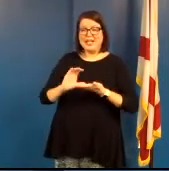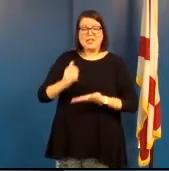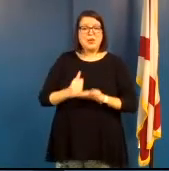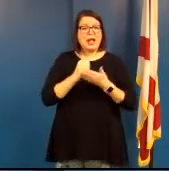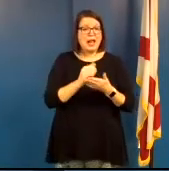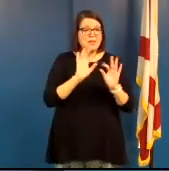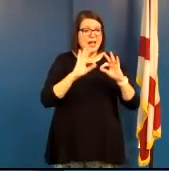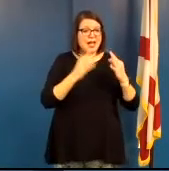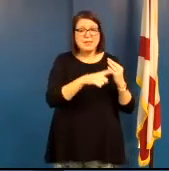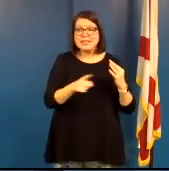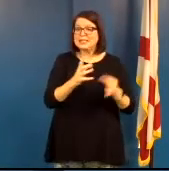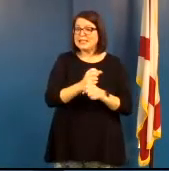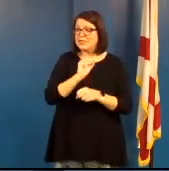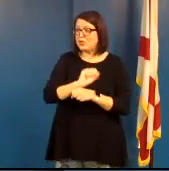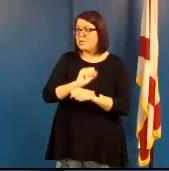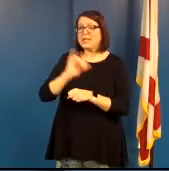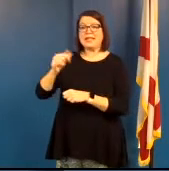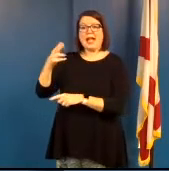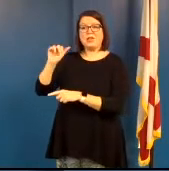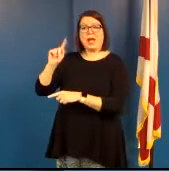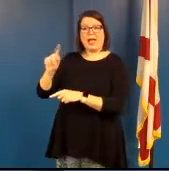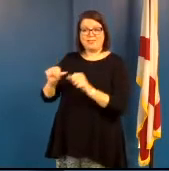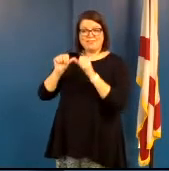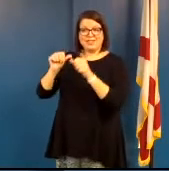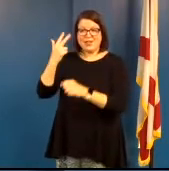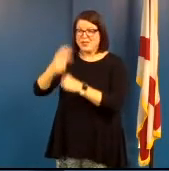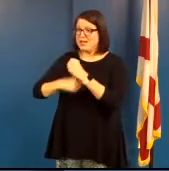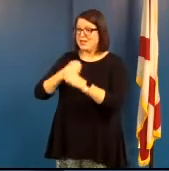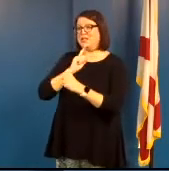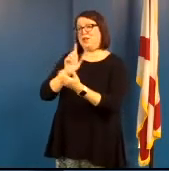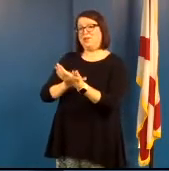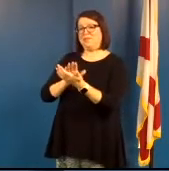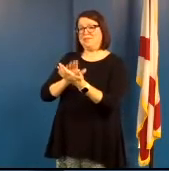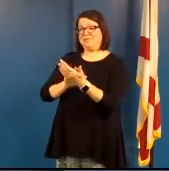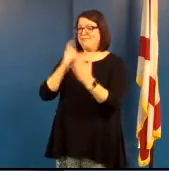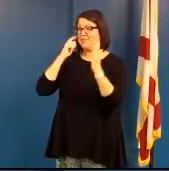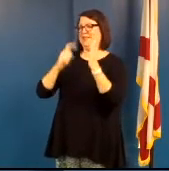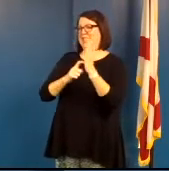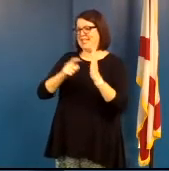The grant is for 3 years. And so kudos to them.